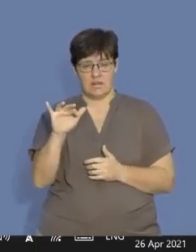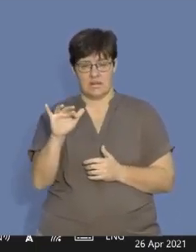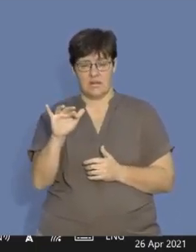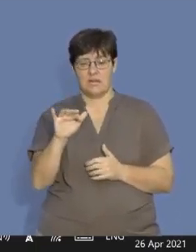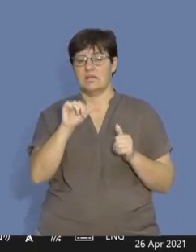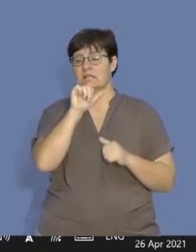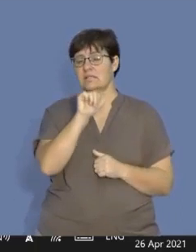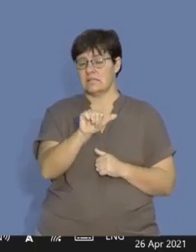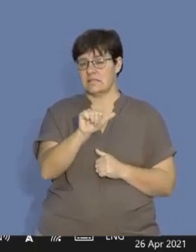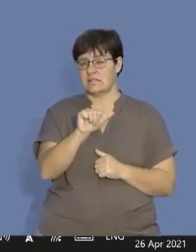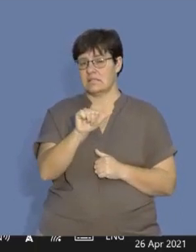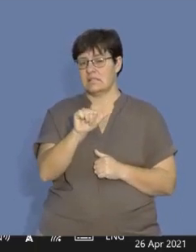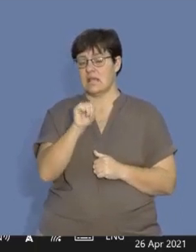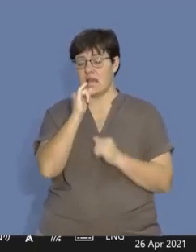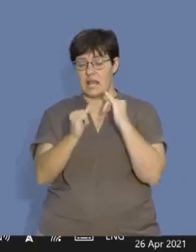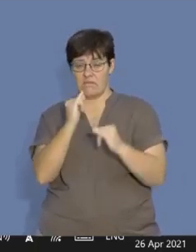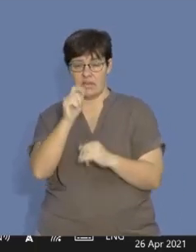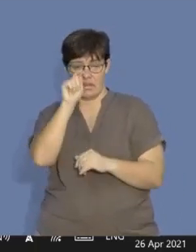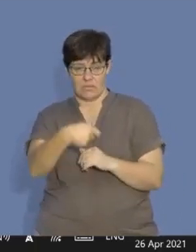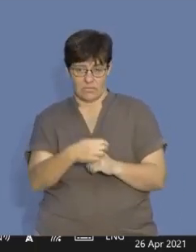5 million rather,